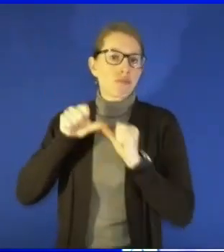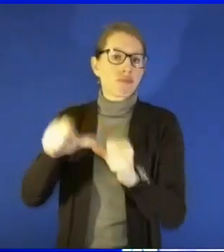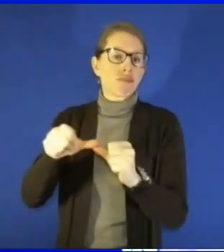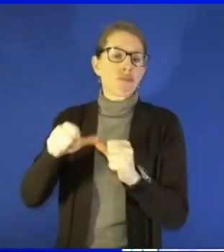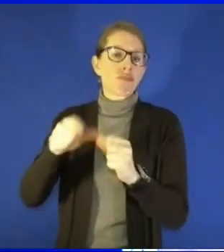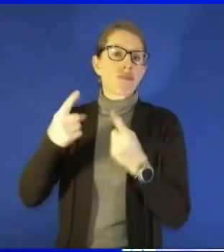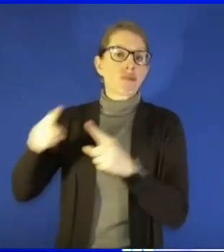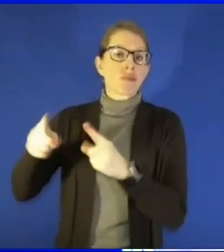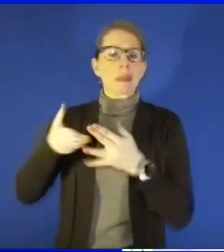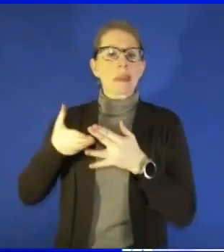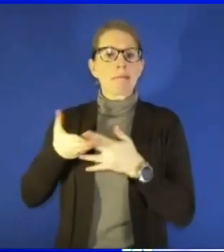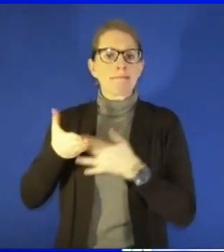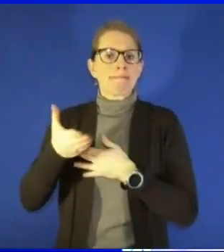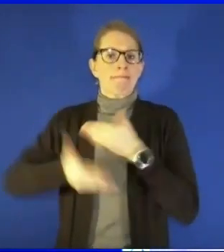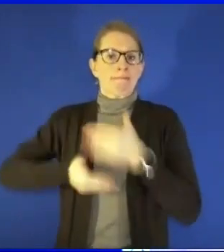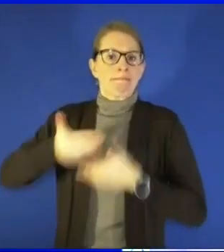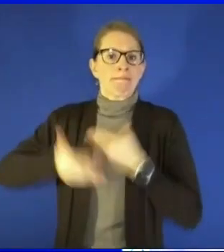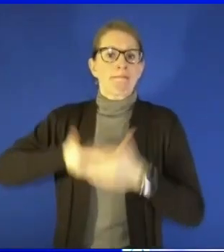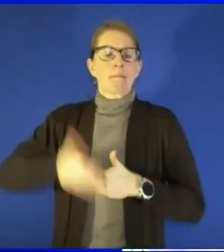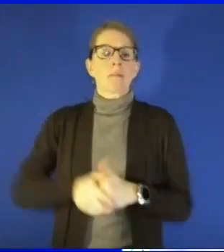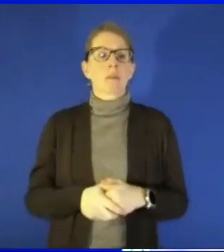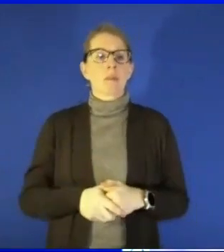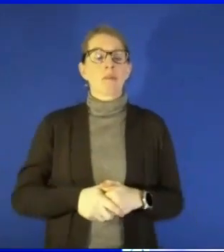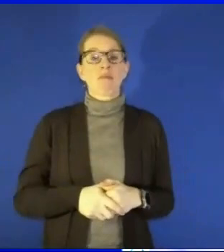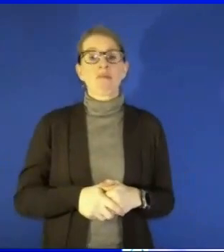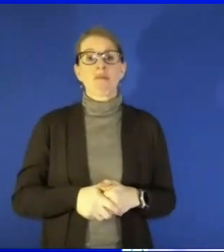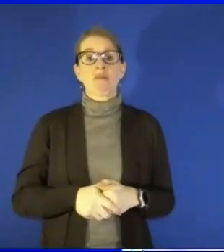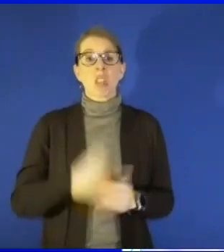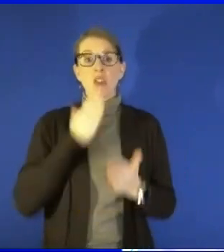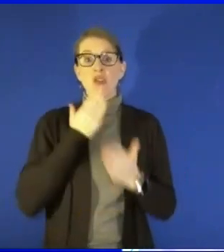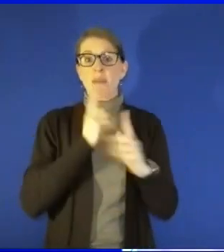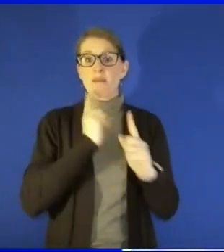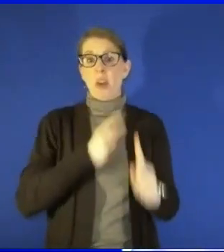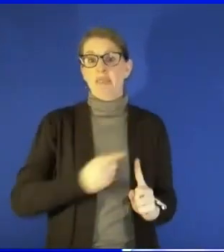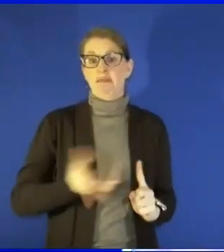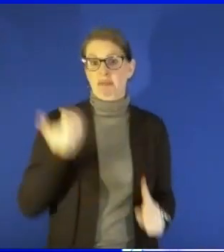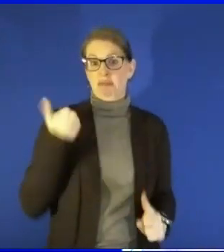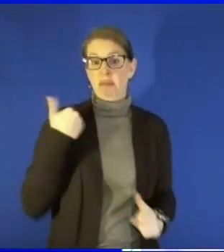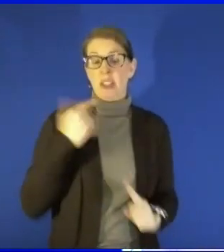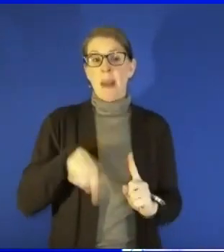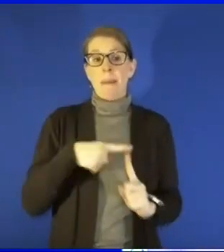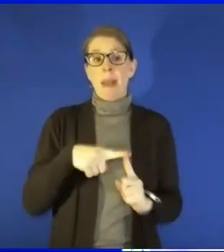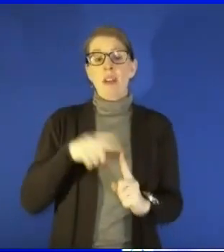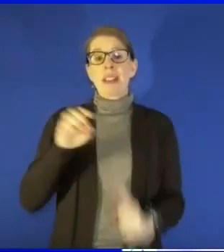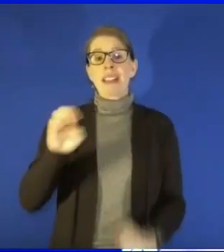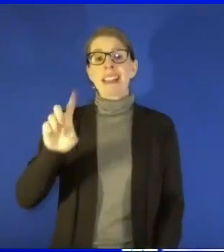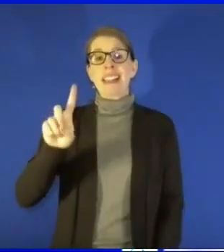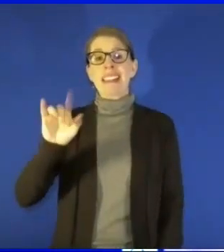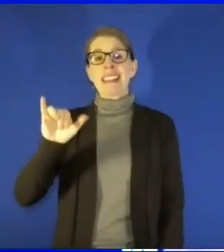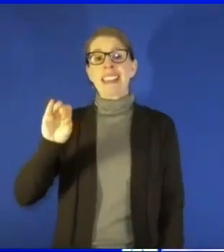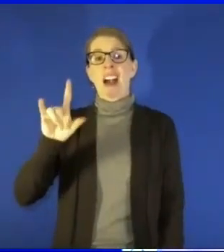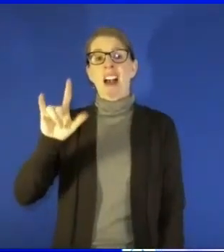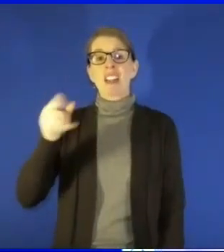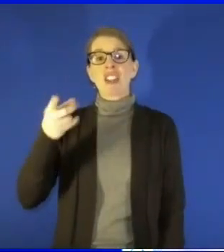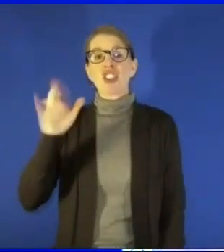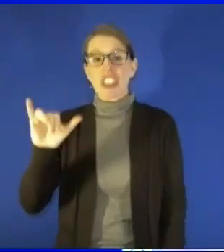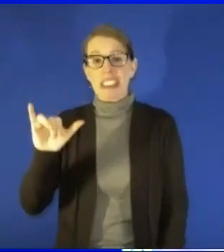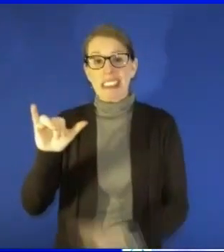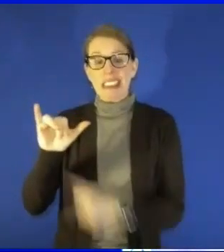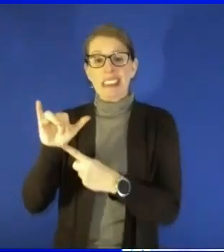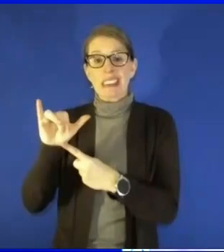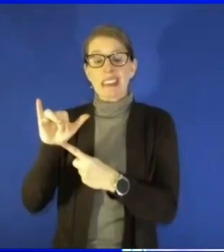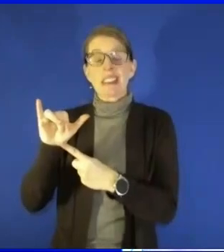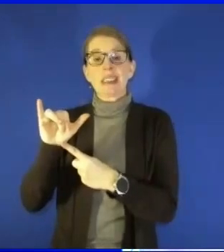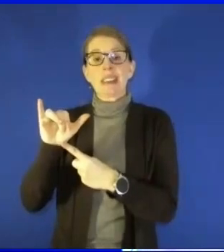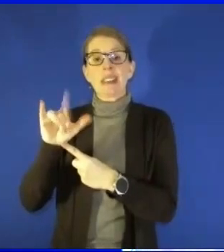Just as you said and made some good points earlier about the etiology of long haul, we don't fully know. I think it is right